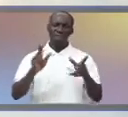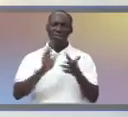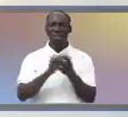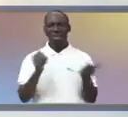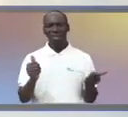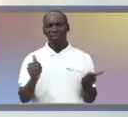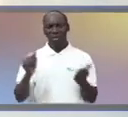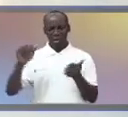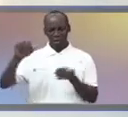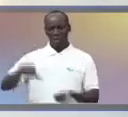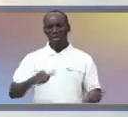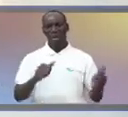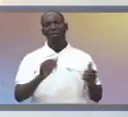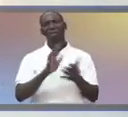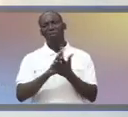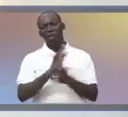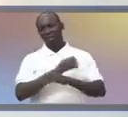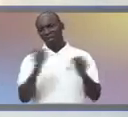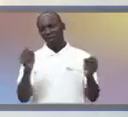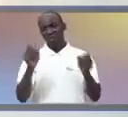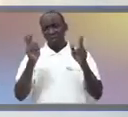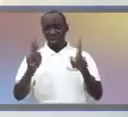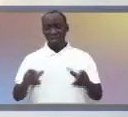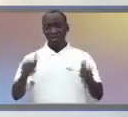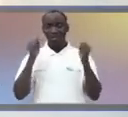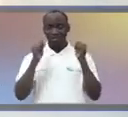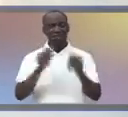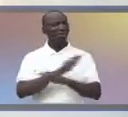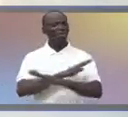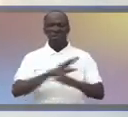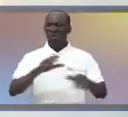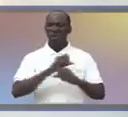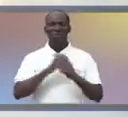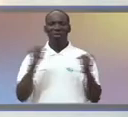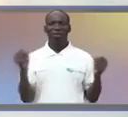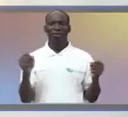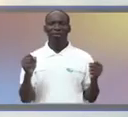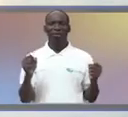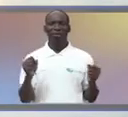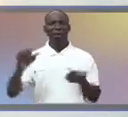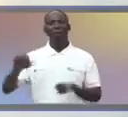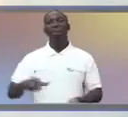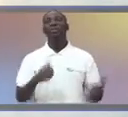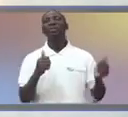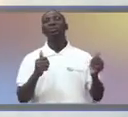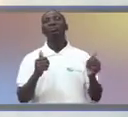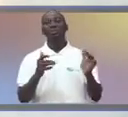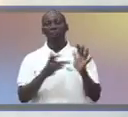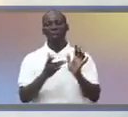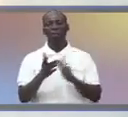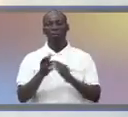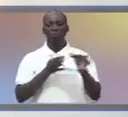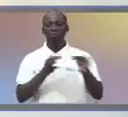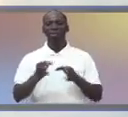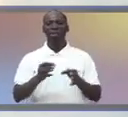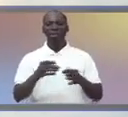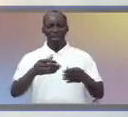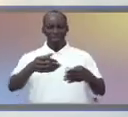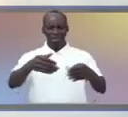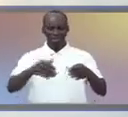nungwa. Na di onyi niye nubebu nufo. Ene subo onsu babo chile se eyo osie wonsio. Yesu se eya